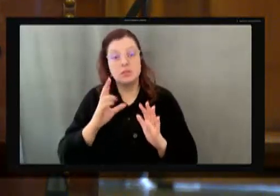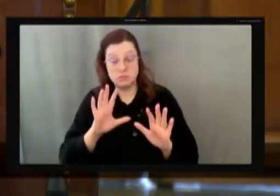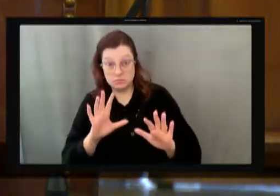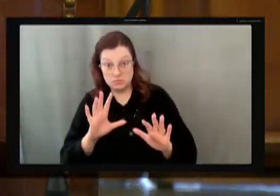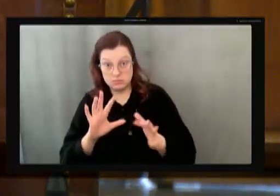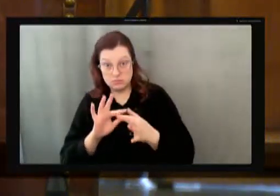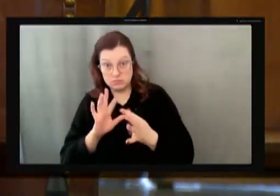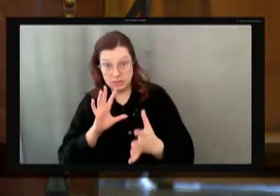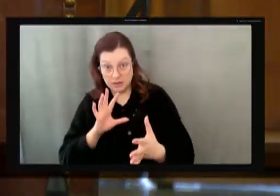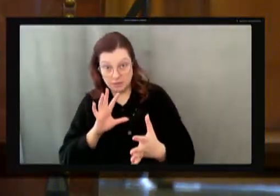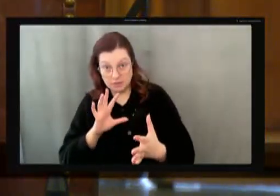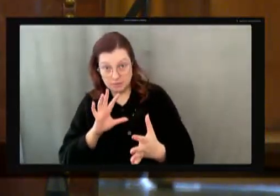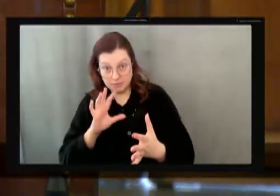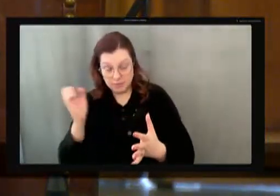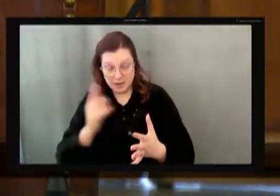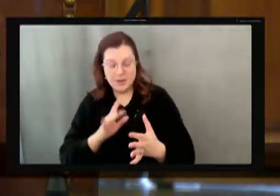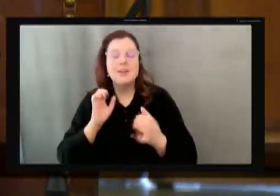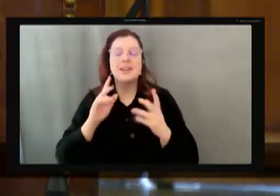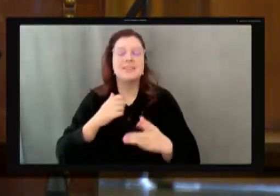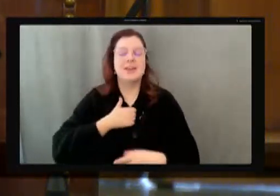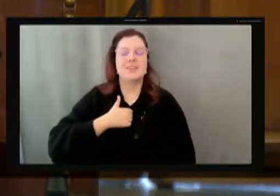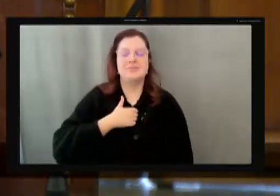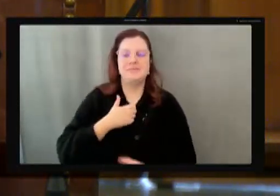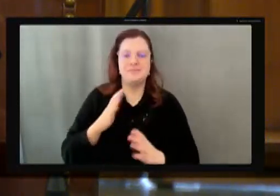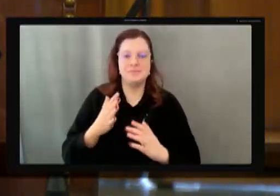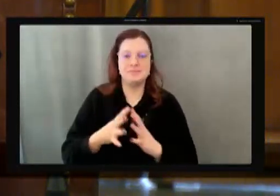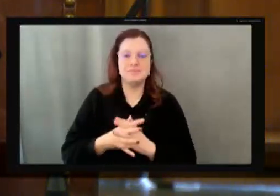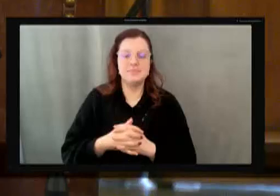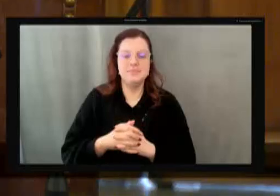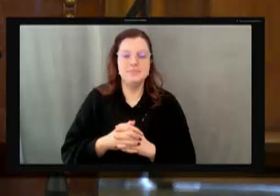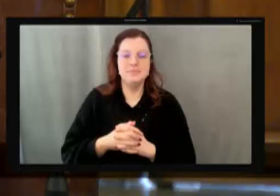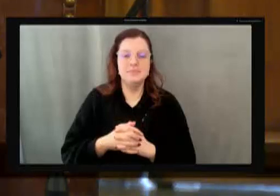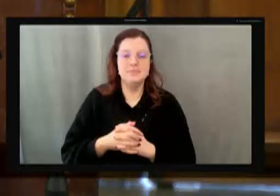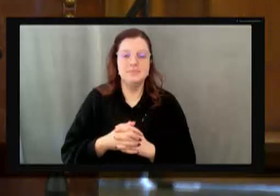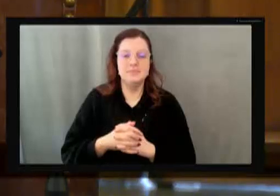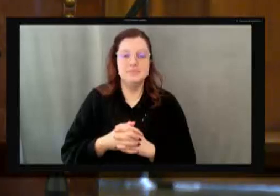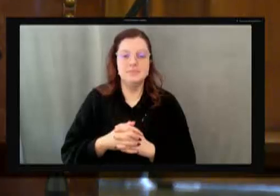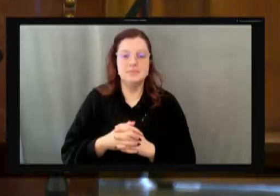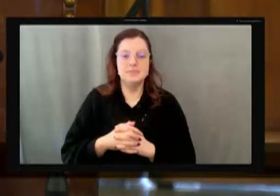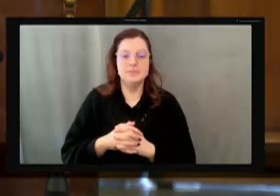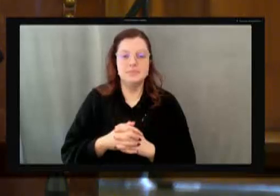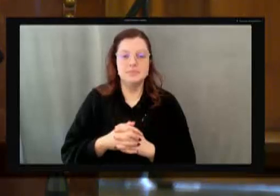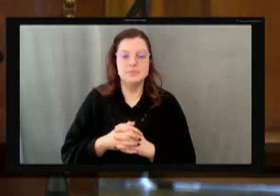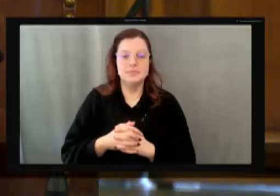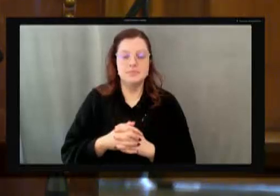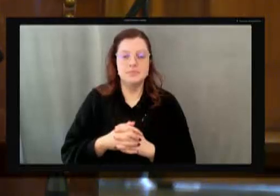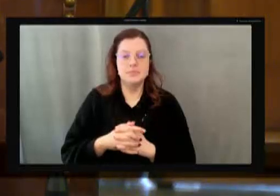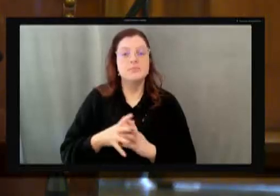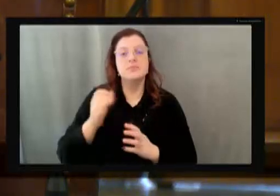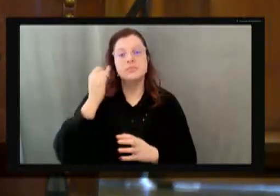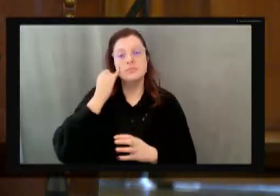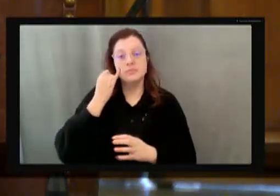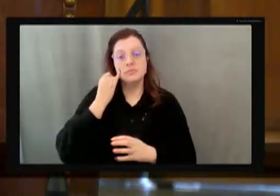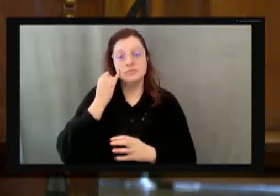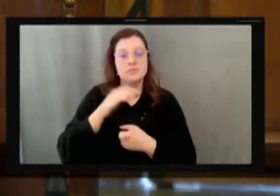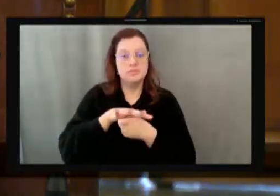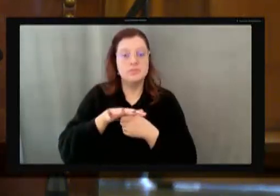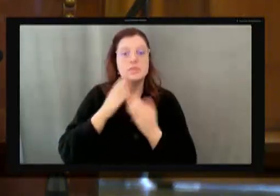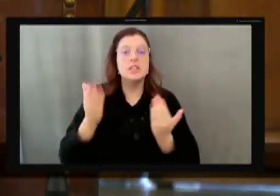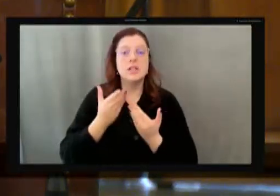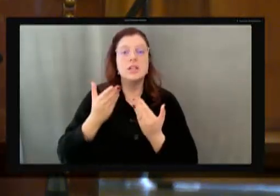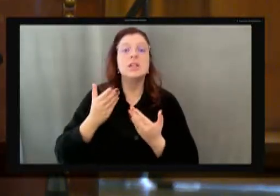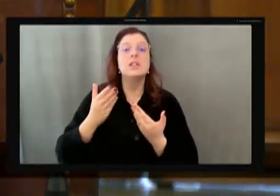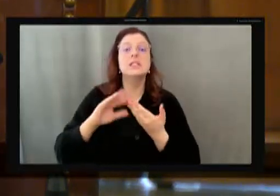again. Sorry. If the property is anywhere in the city and you're